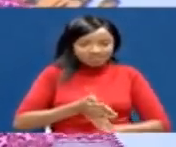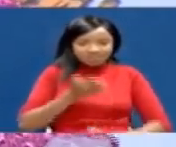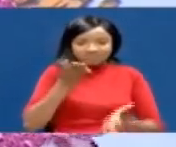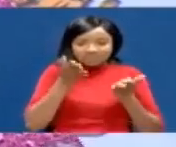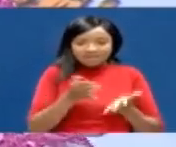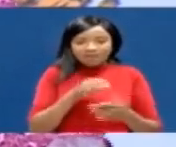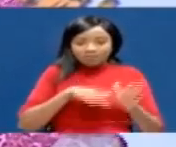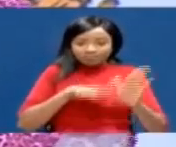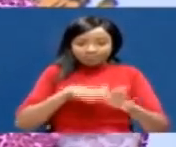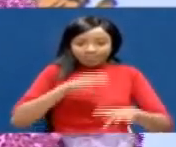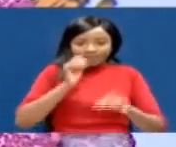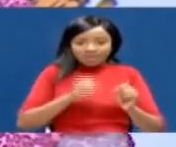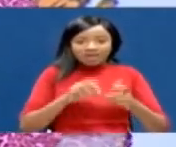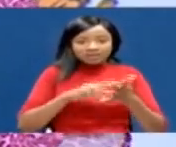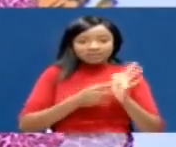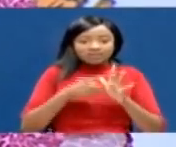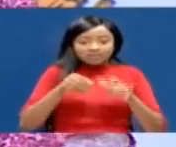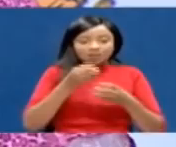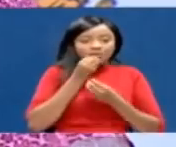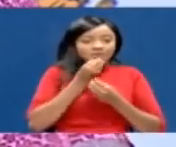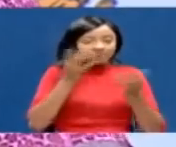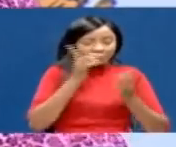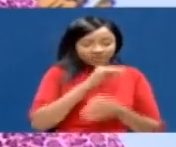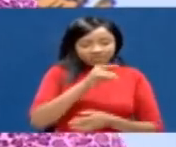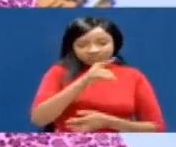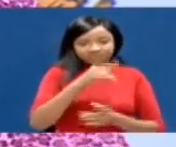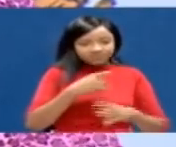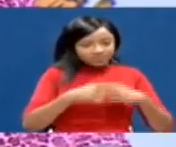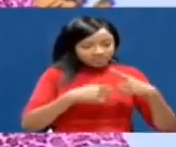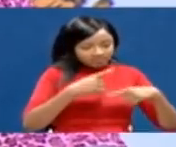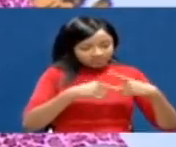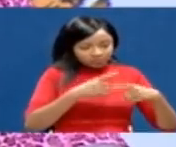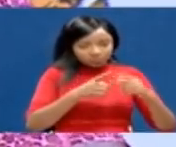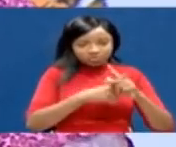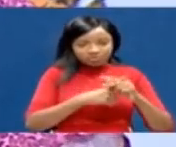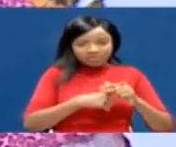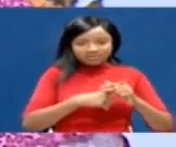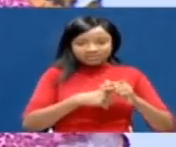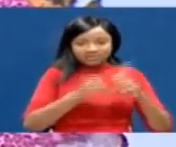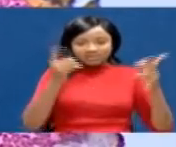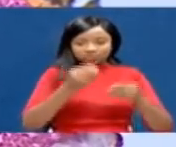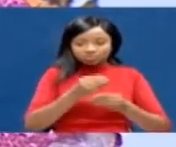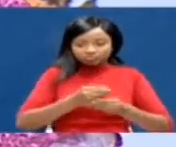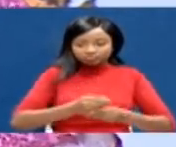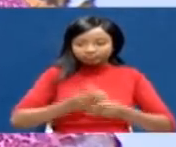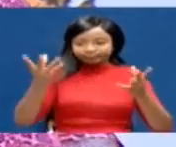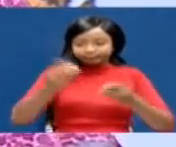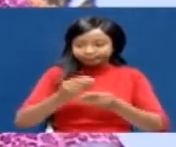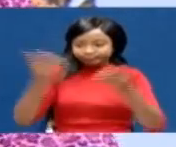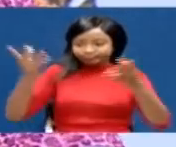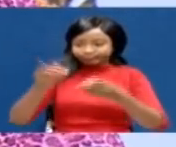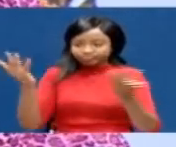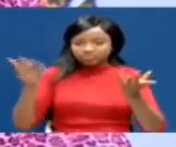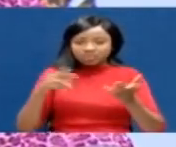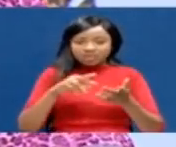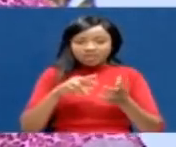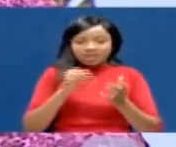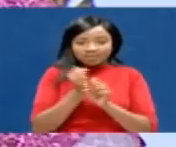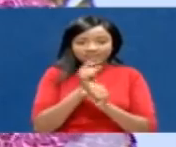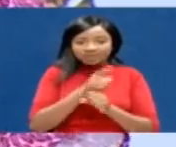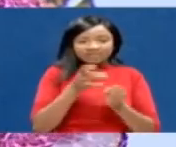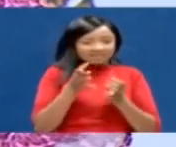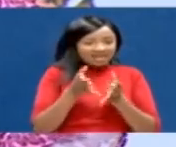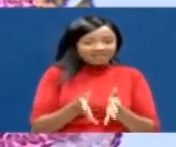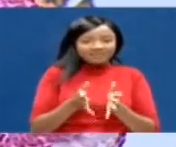And we have instructed them to get in touch with their distribution chains and make this available